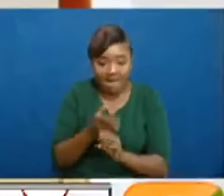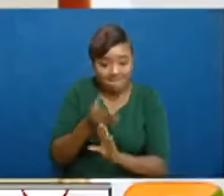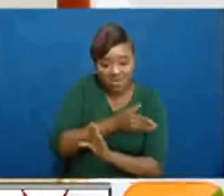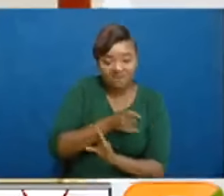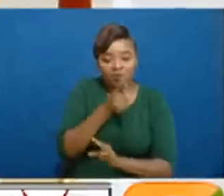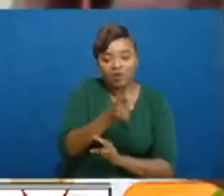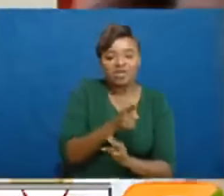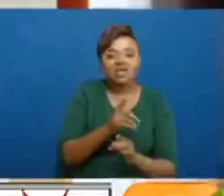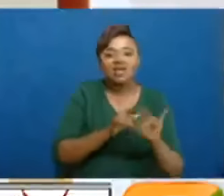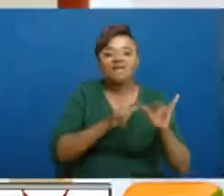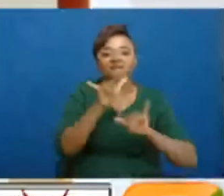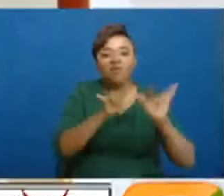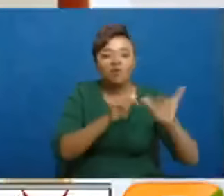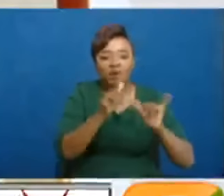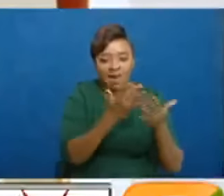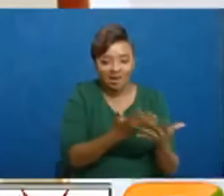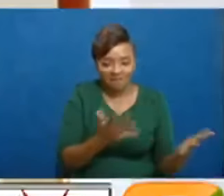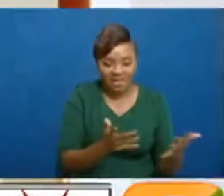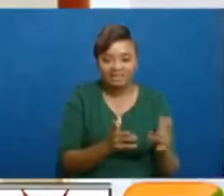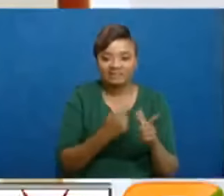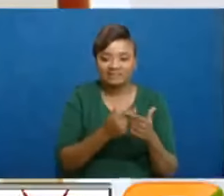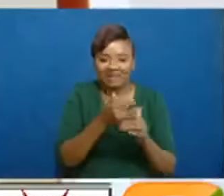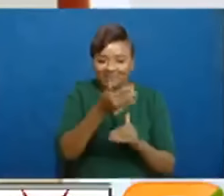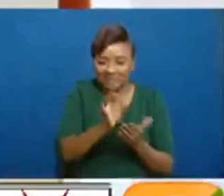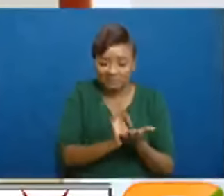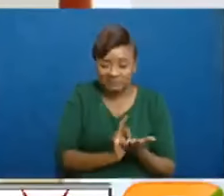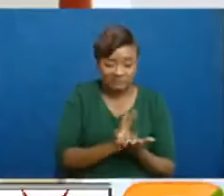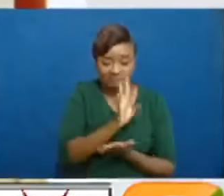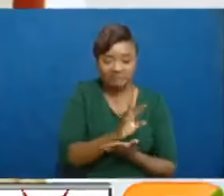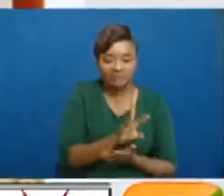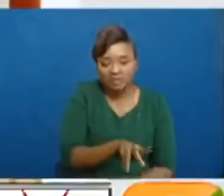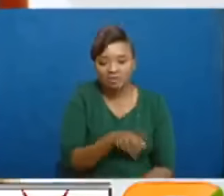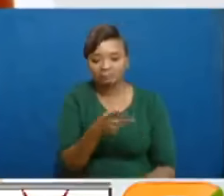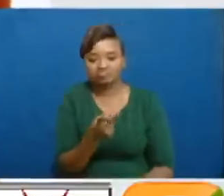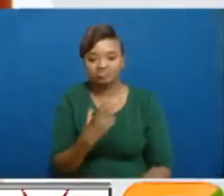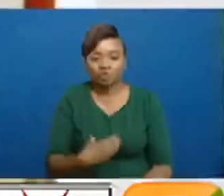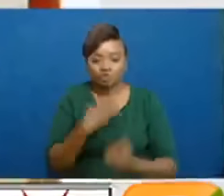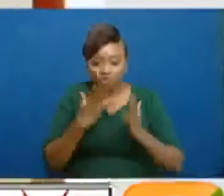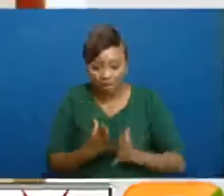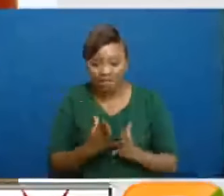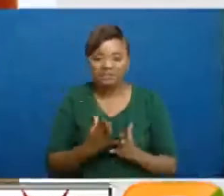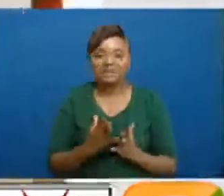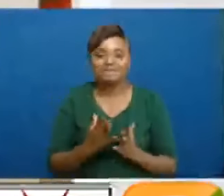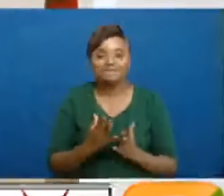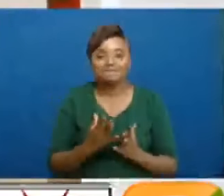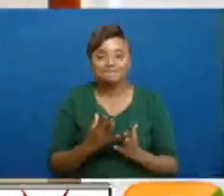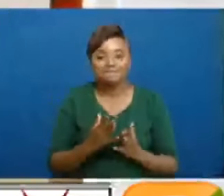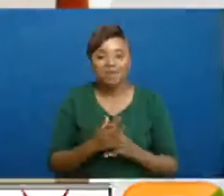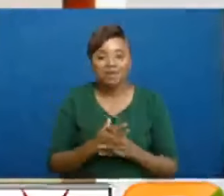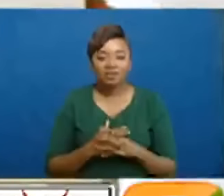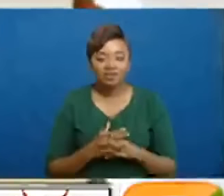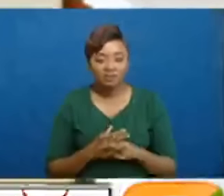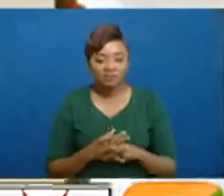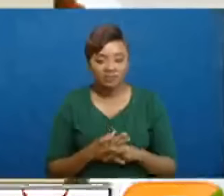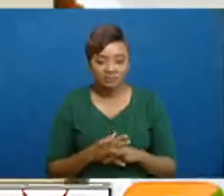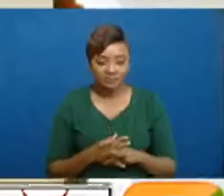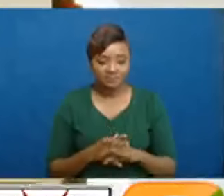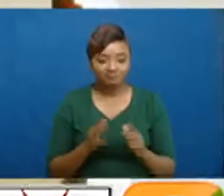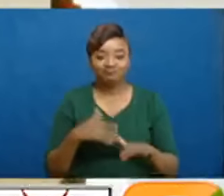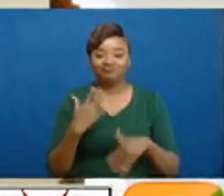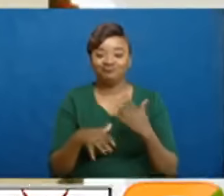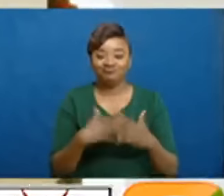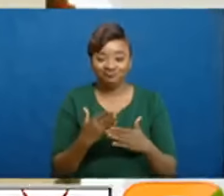foreign affairs docket before being unceremoniously switched to the tourism docket under unclear circumstances. Then